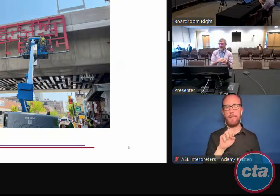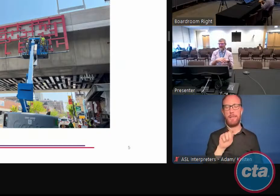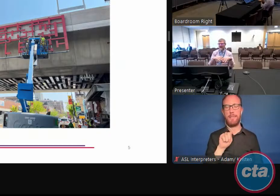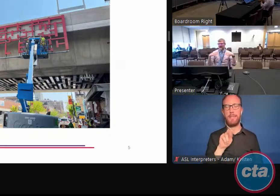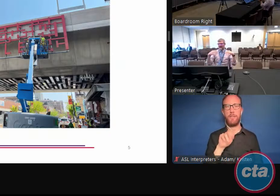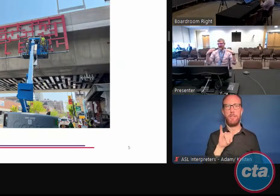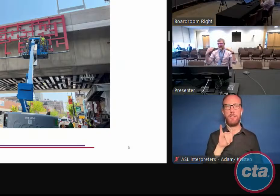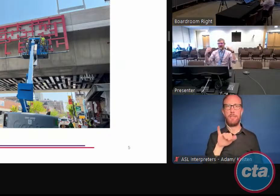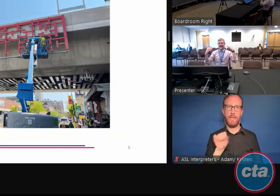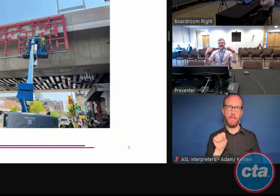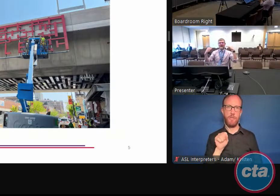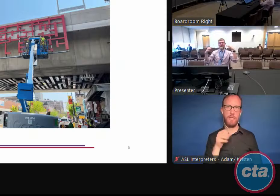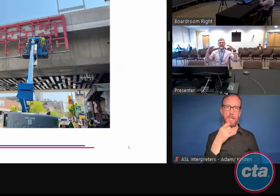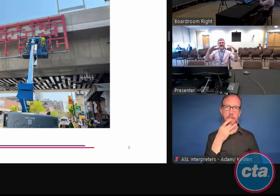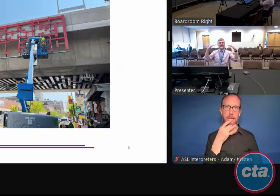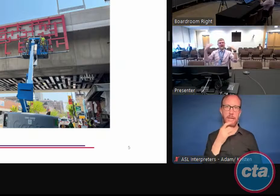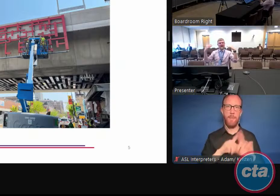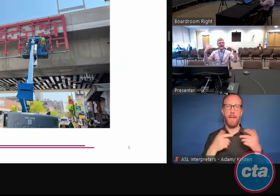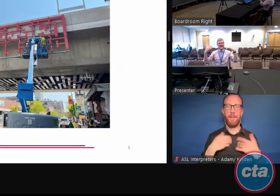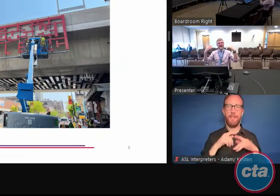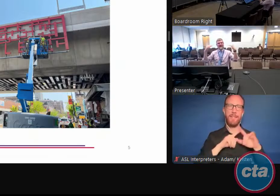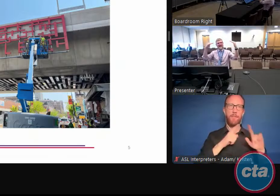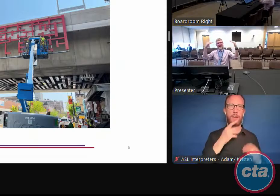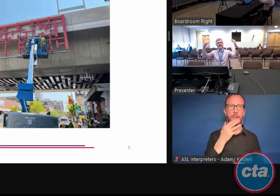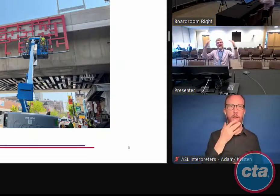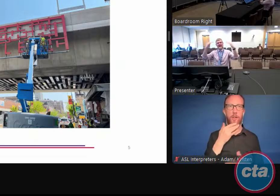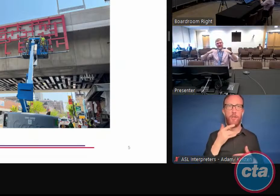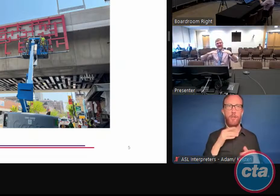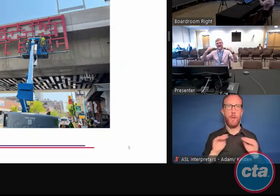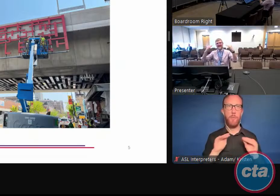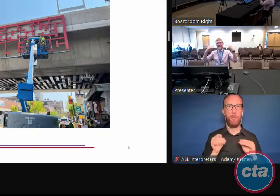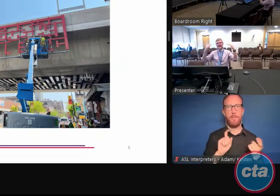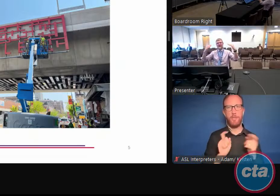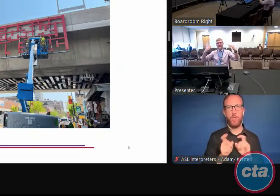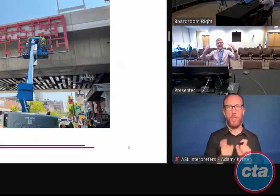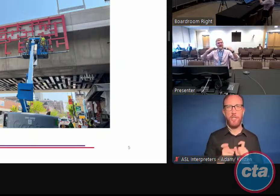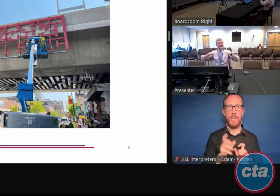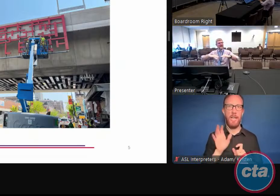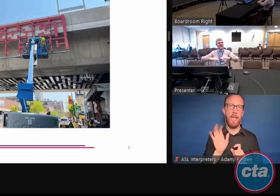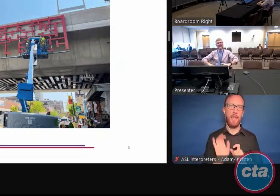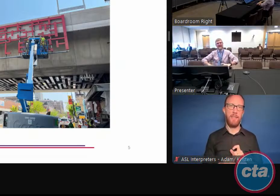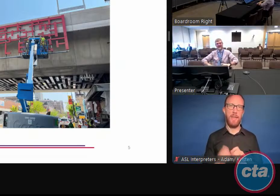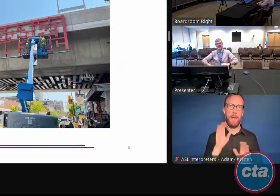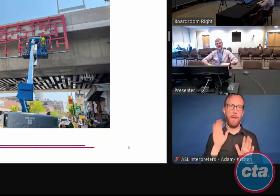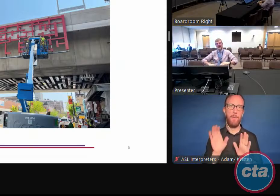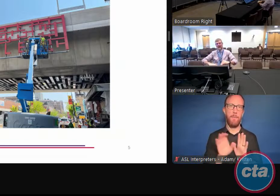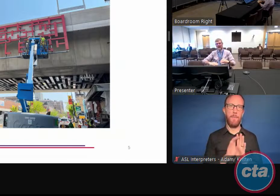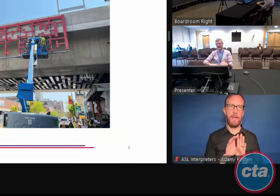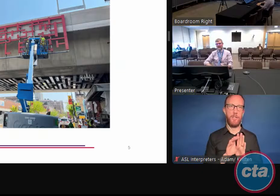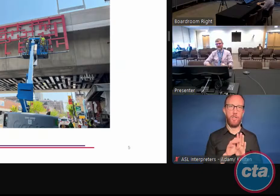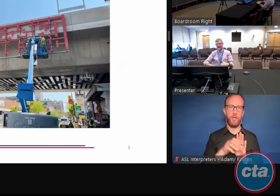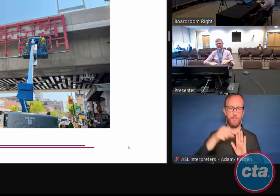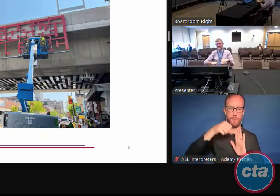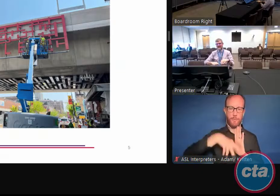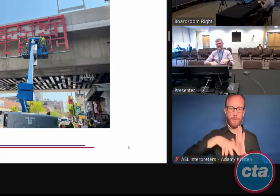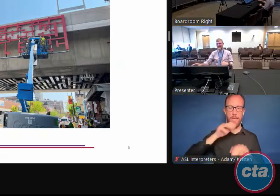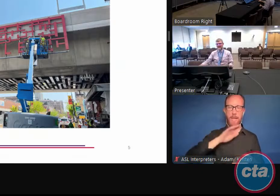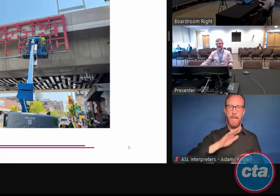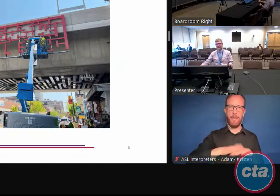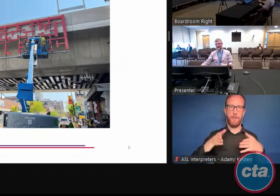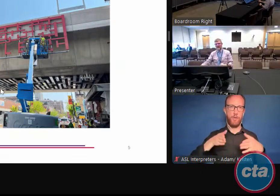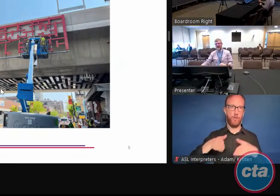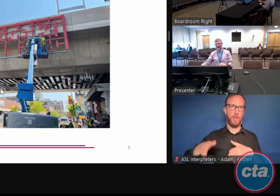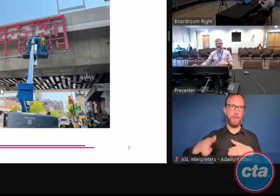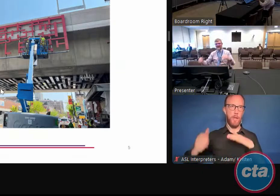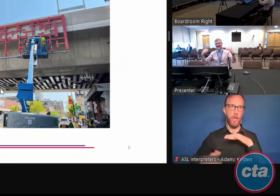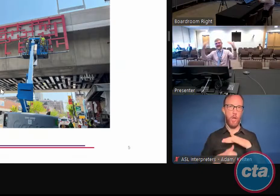But it's color codes, it's got some movement to it, and then that same imagery mirrors into the pavers on the street below ultimately. So you can see